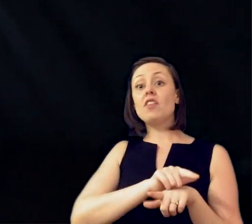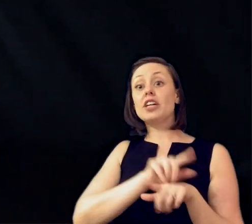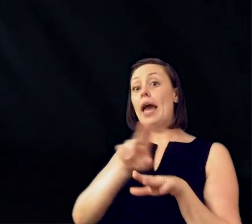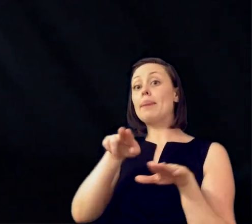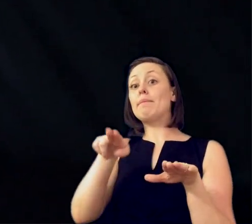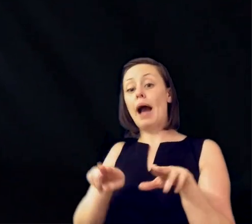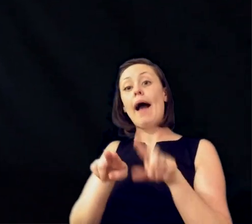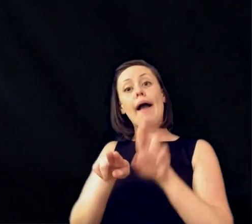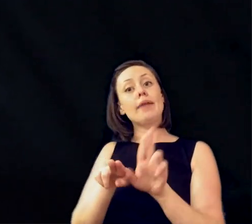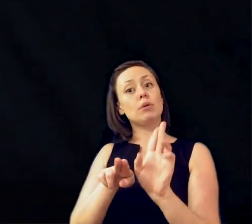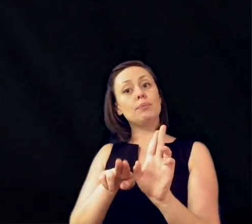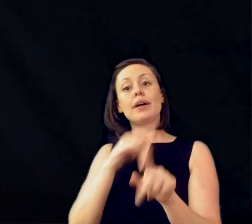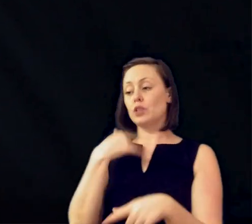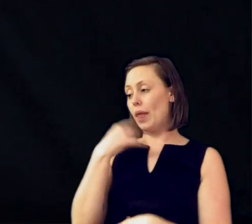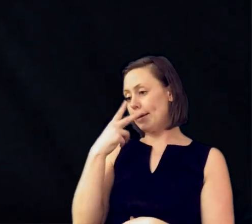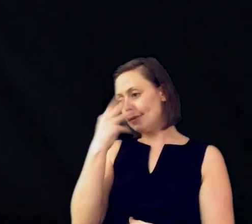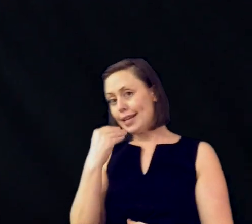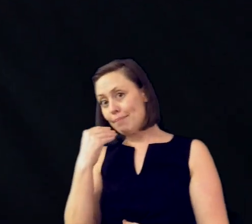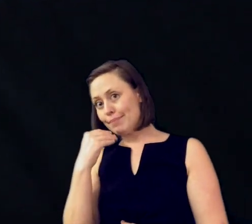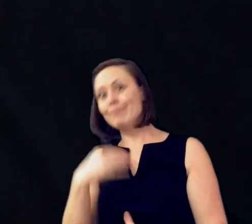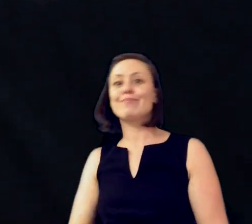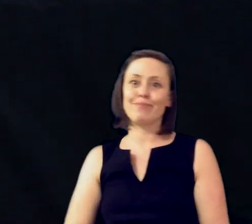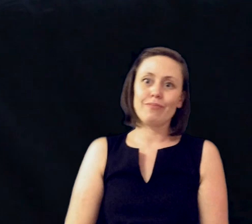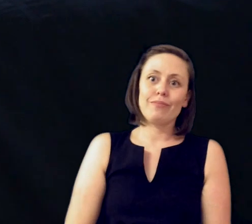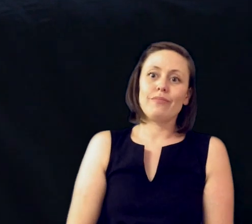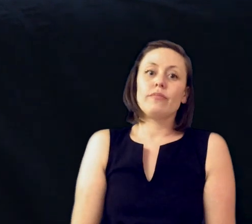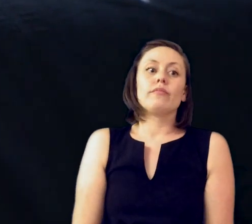the top of their side down and go to sleep.